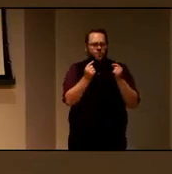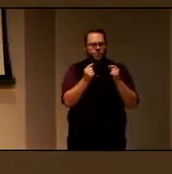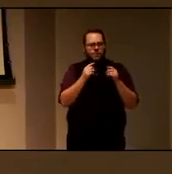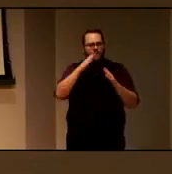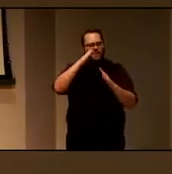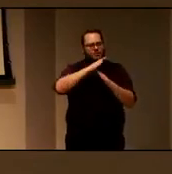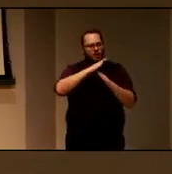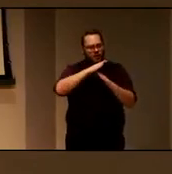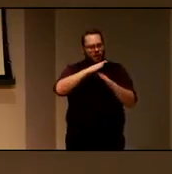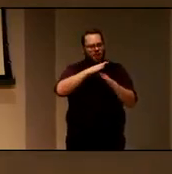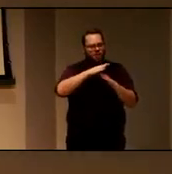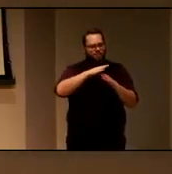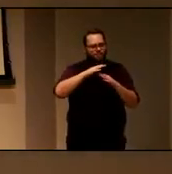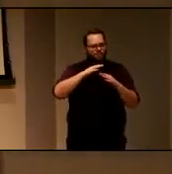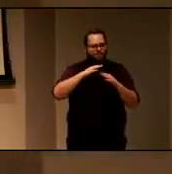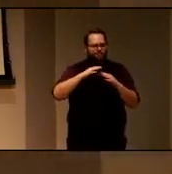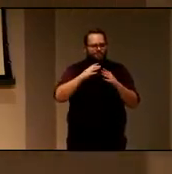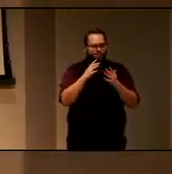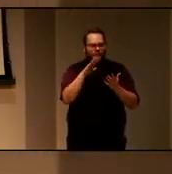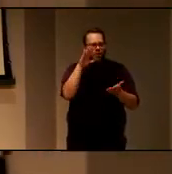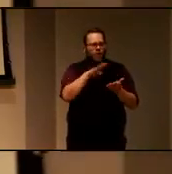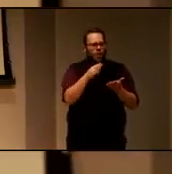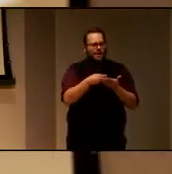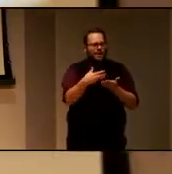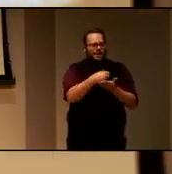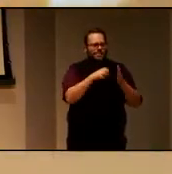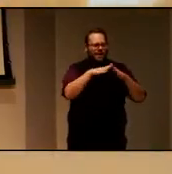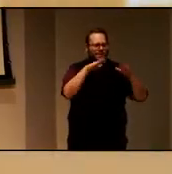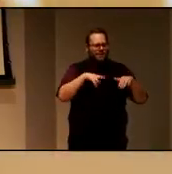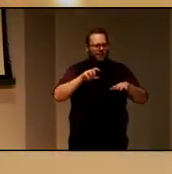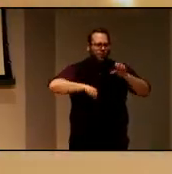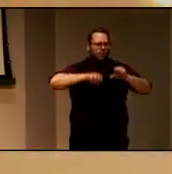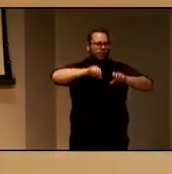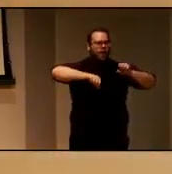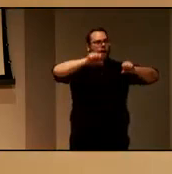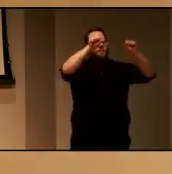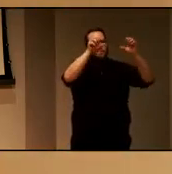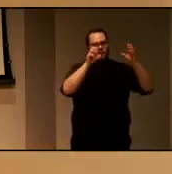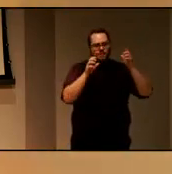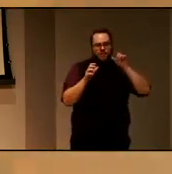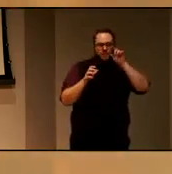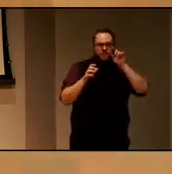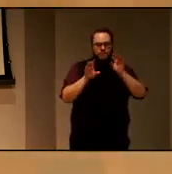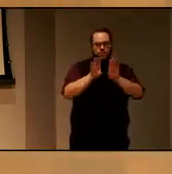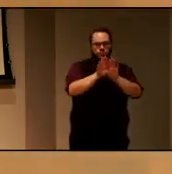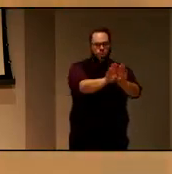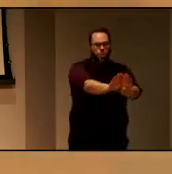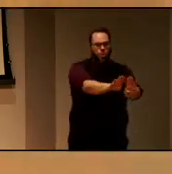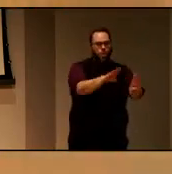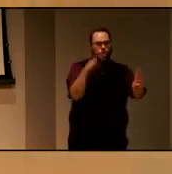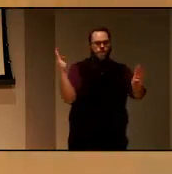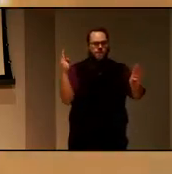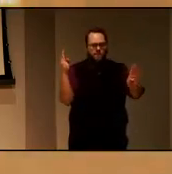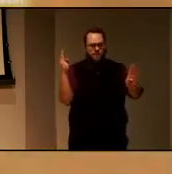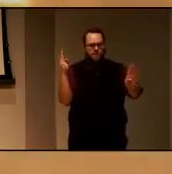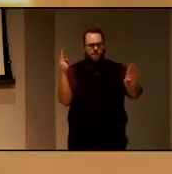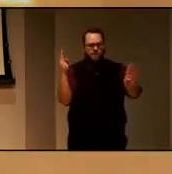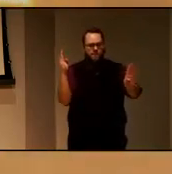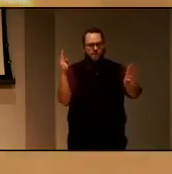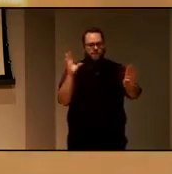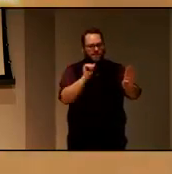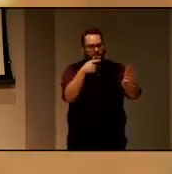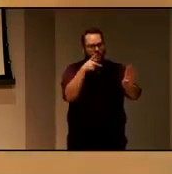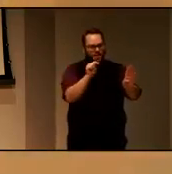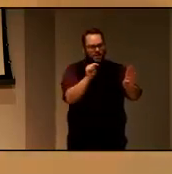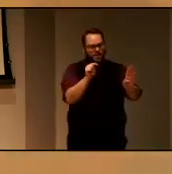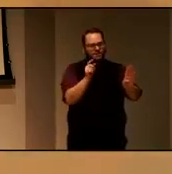floor of some lower income housing. And they said that when they opened the door to this couple's